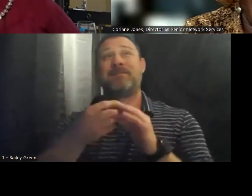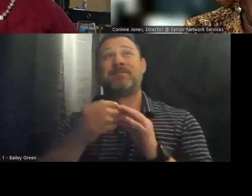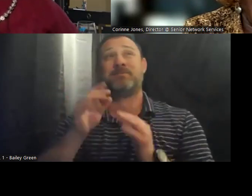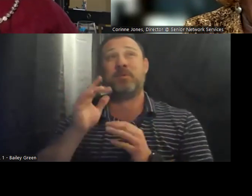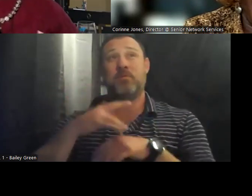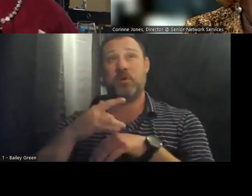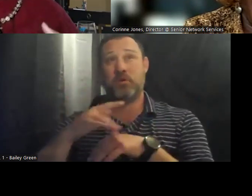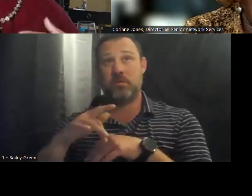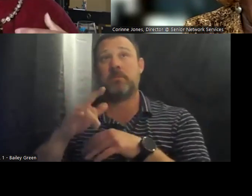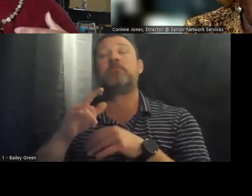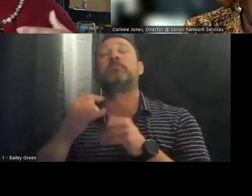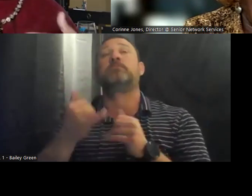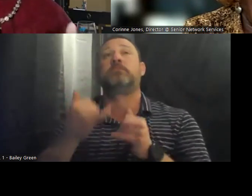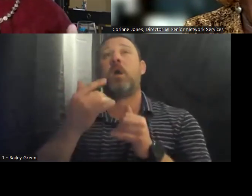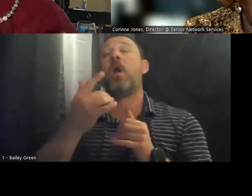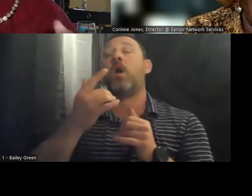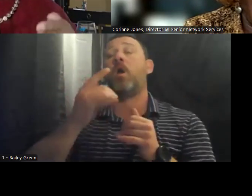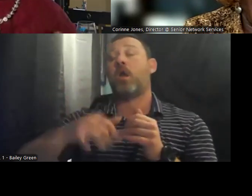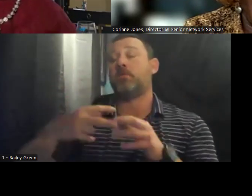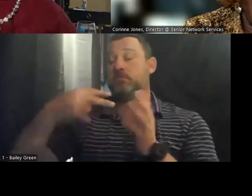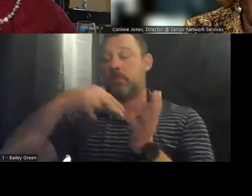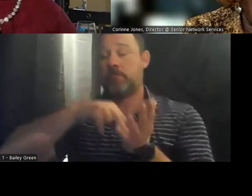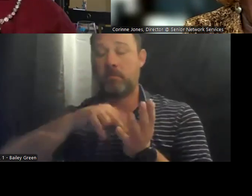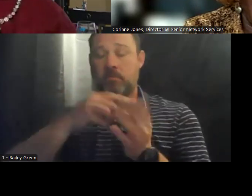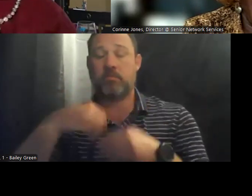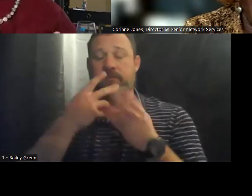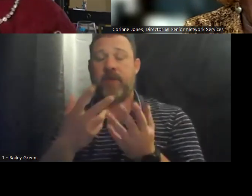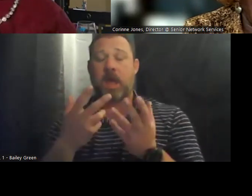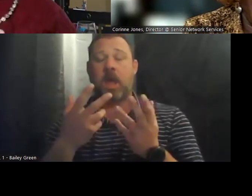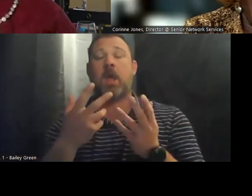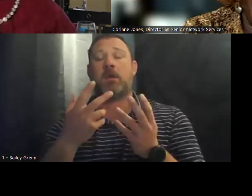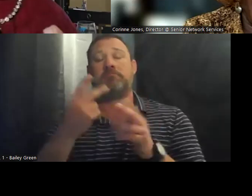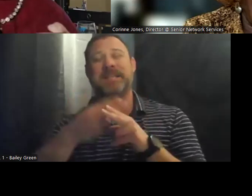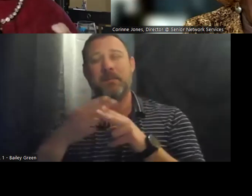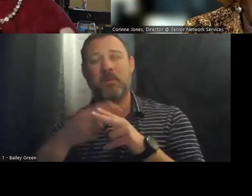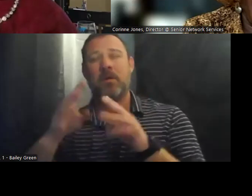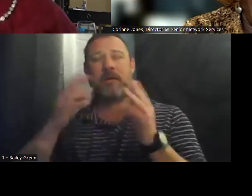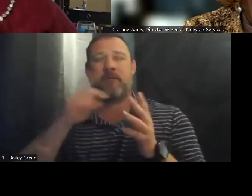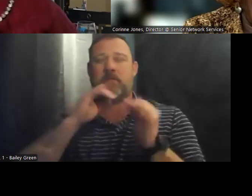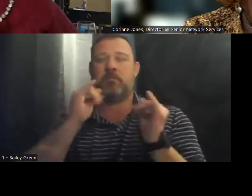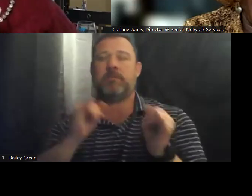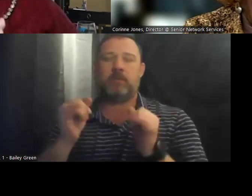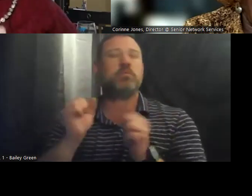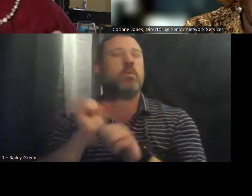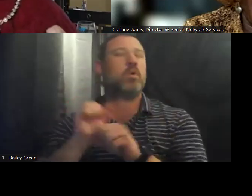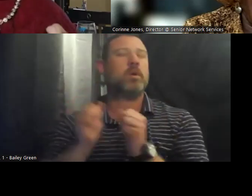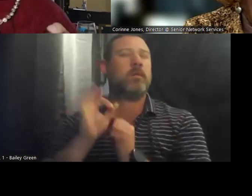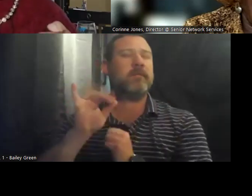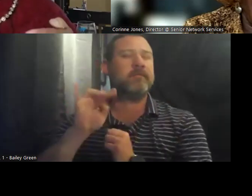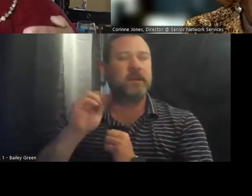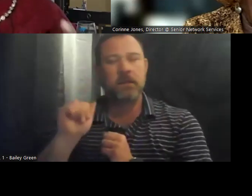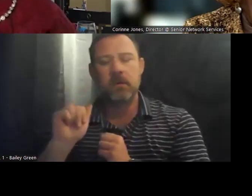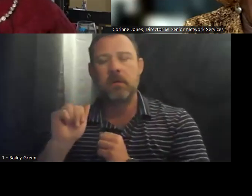and you can step up, and we're organized to provide temporary housing for individuals still working with FEMA channels, still working